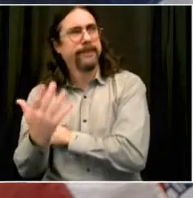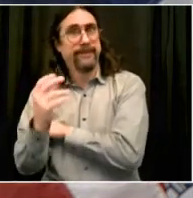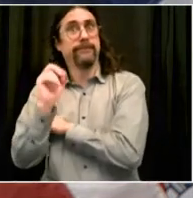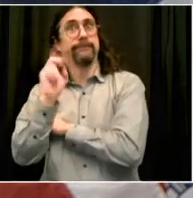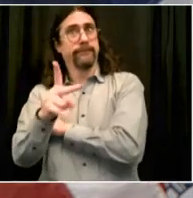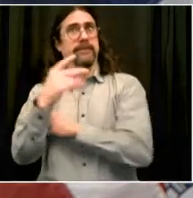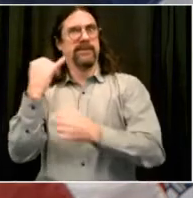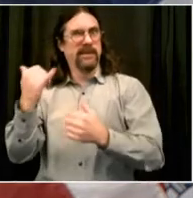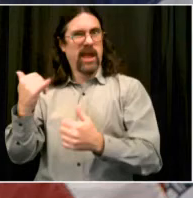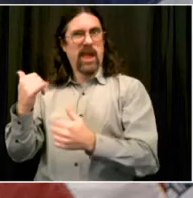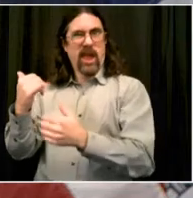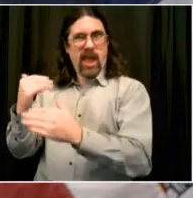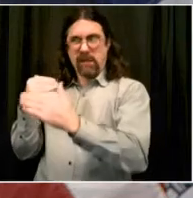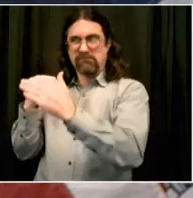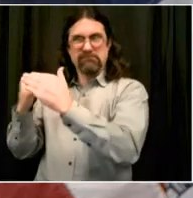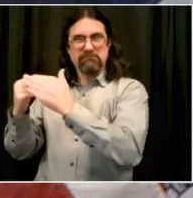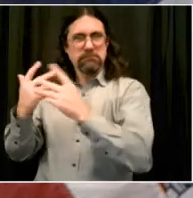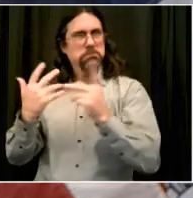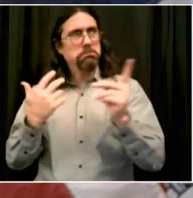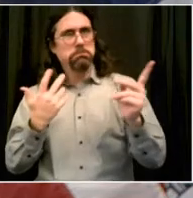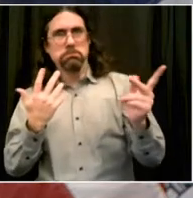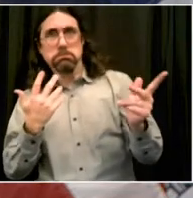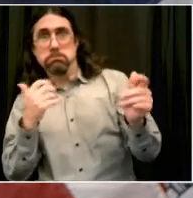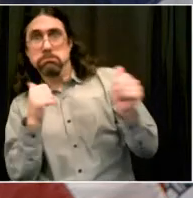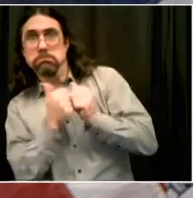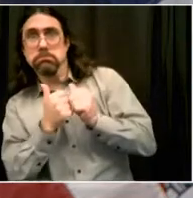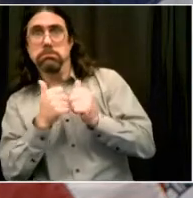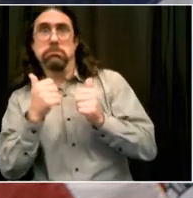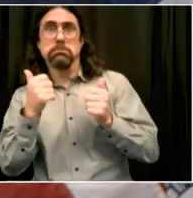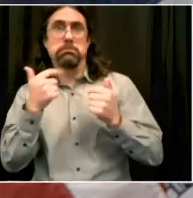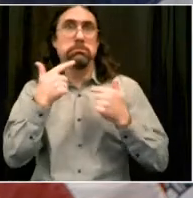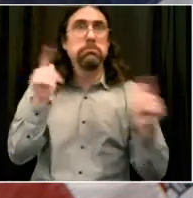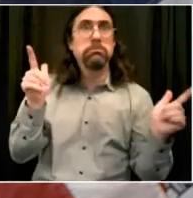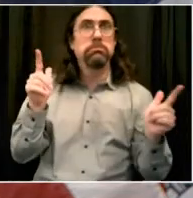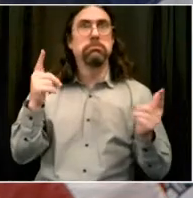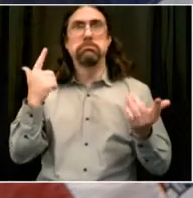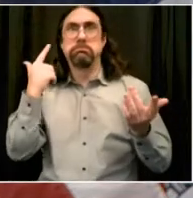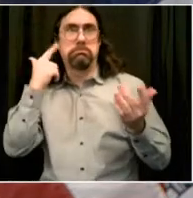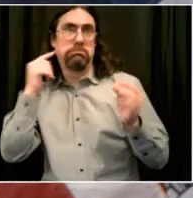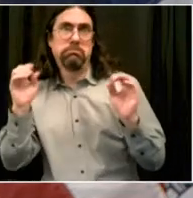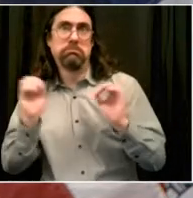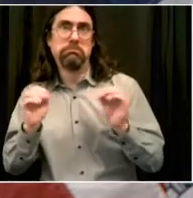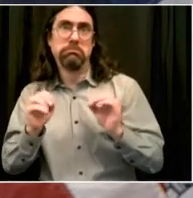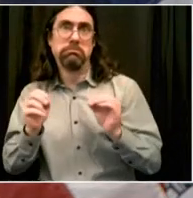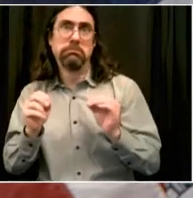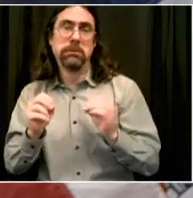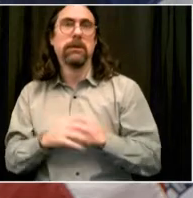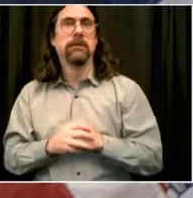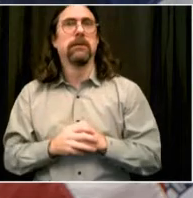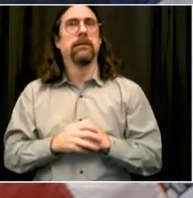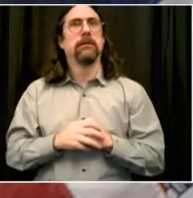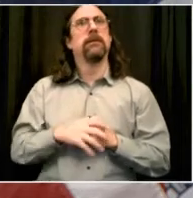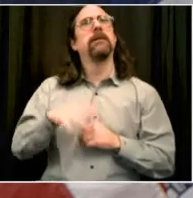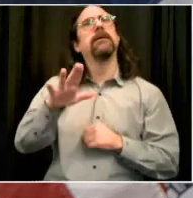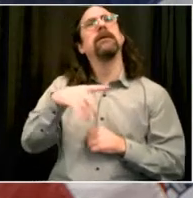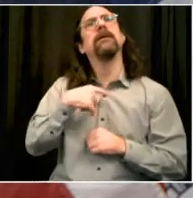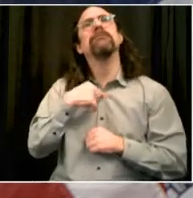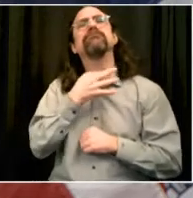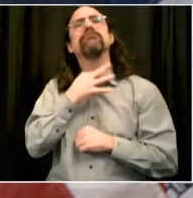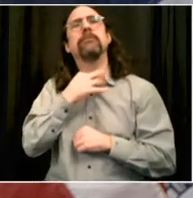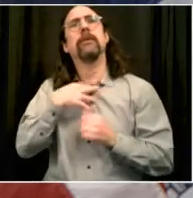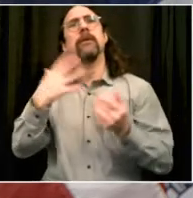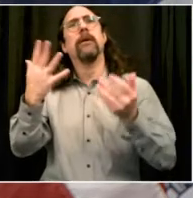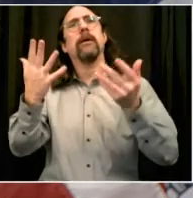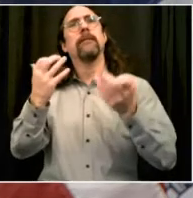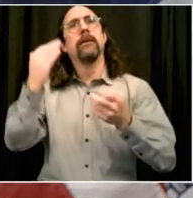city reaches a 9% positivity rate, which I assume would be based on the state numbers? Yeah, look, right now,